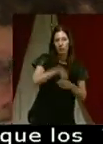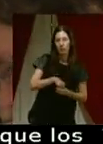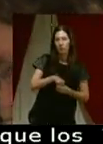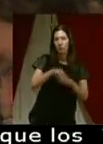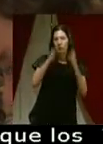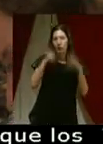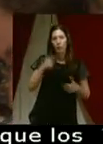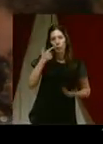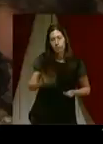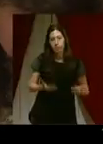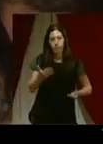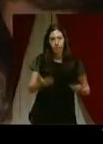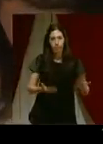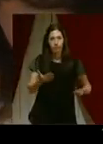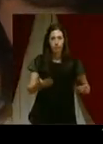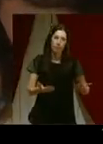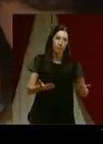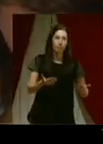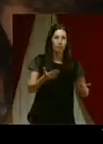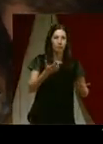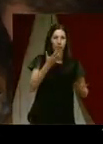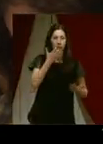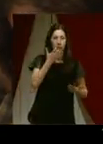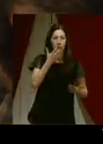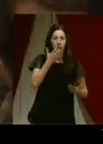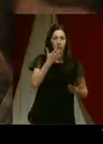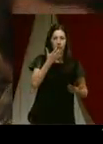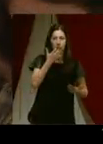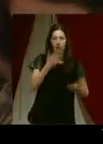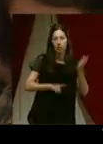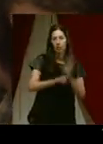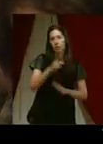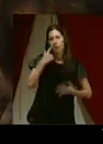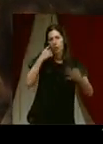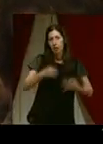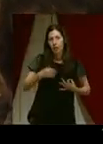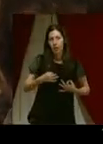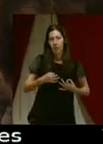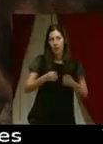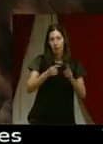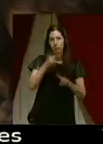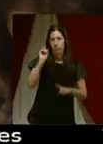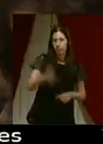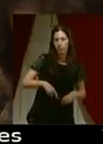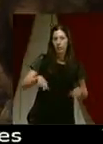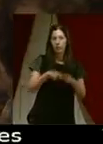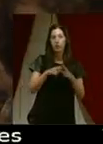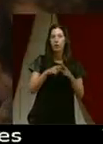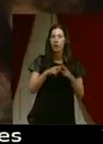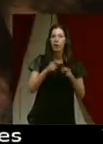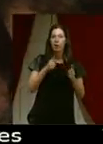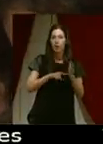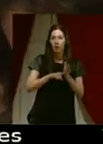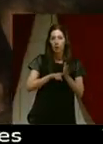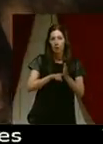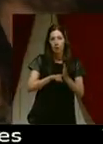But social benefits are something that need to be included in the equation, and if the progress does